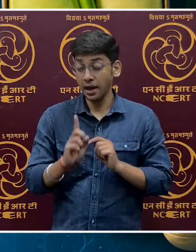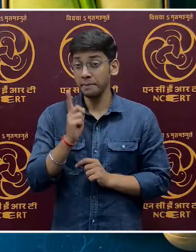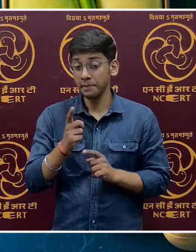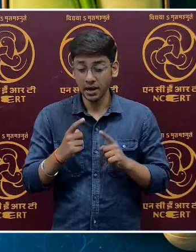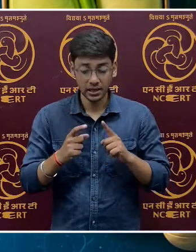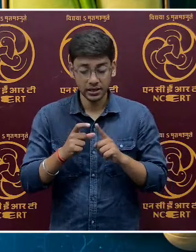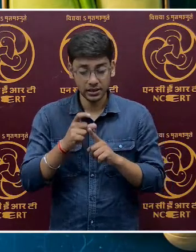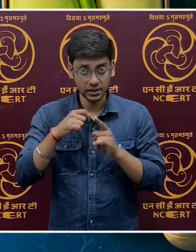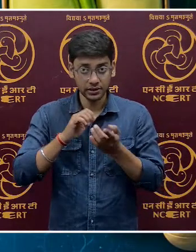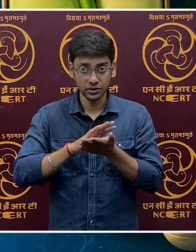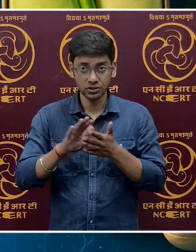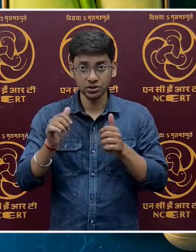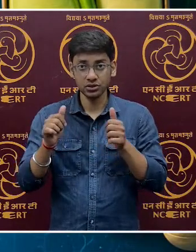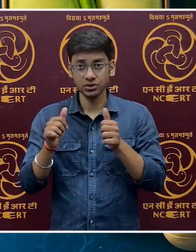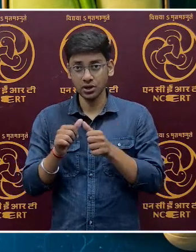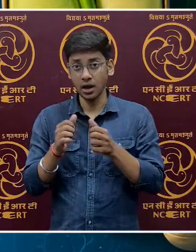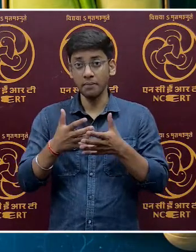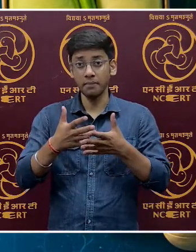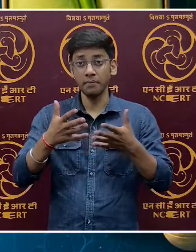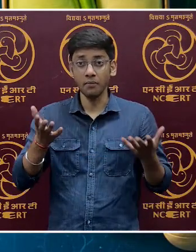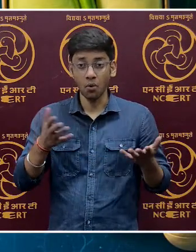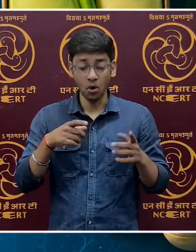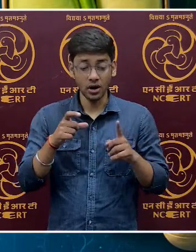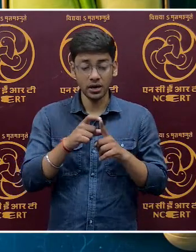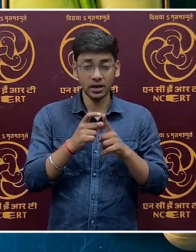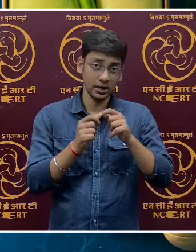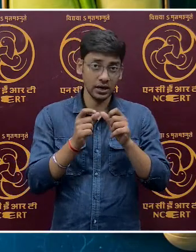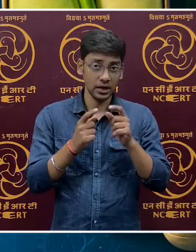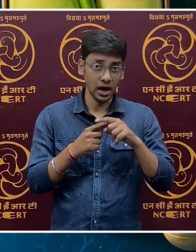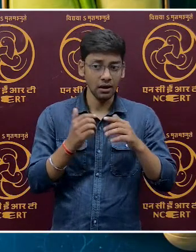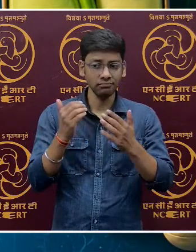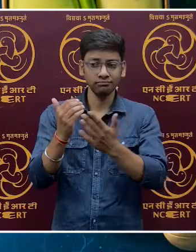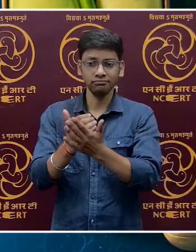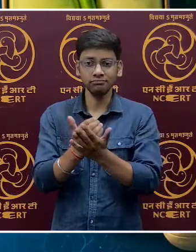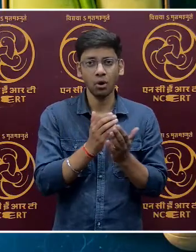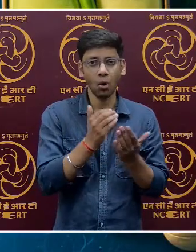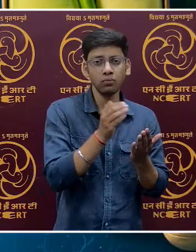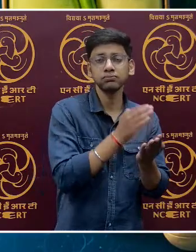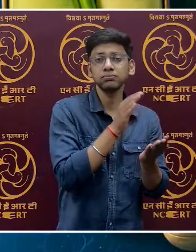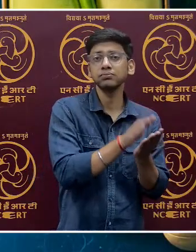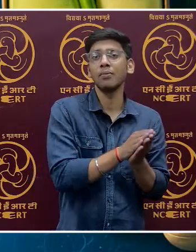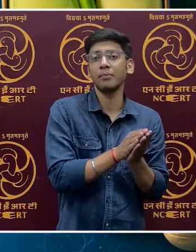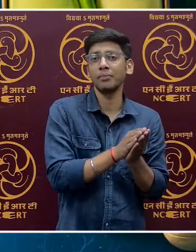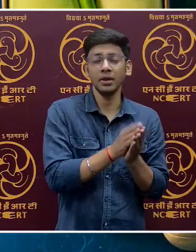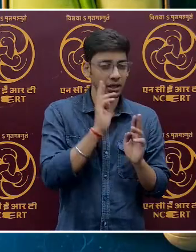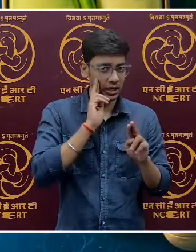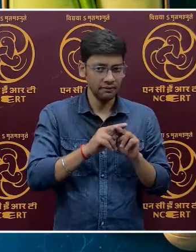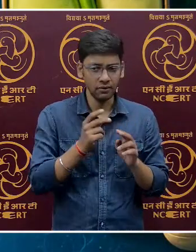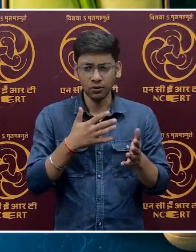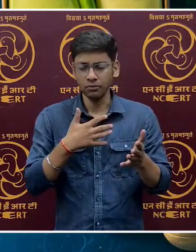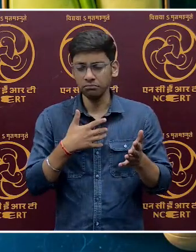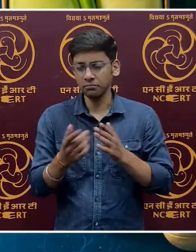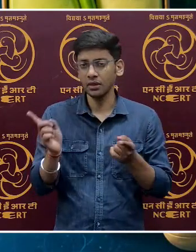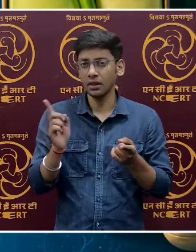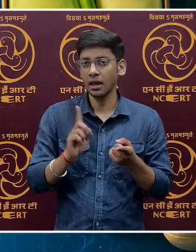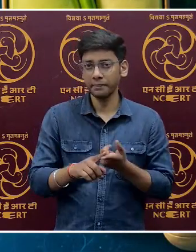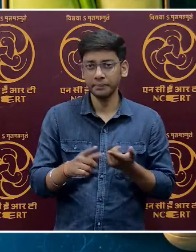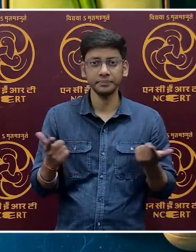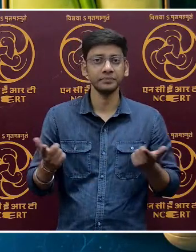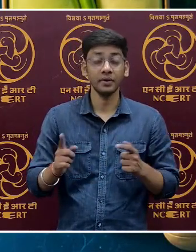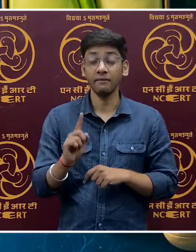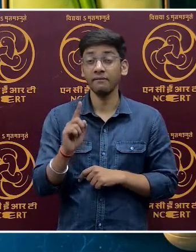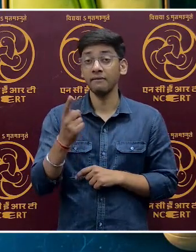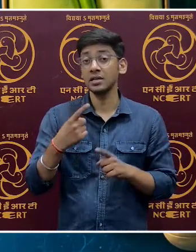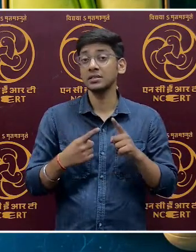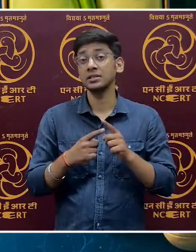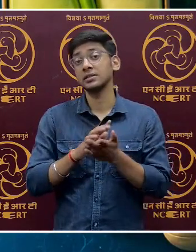is too huge in terms of having a data, in terms of having a resources. So if any such thing will also happen, the first thing